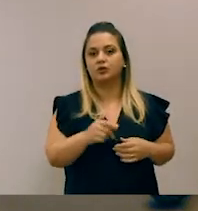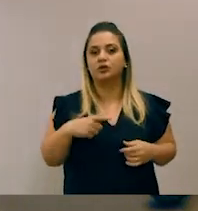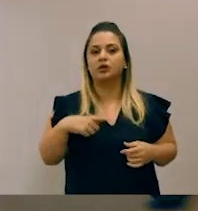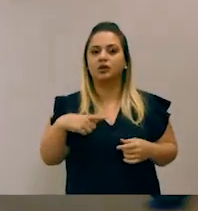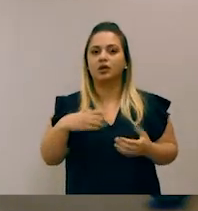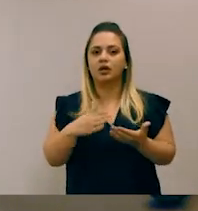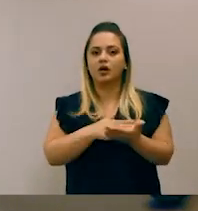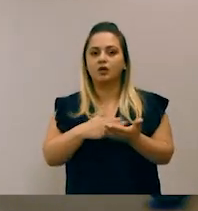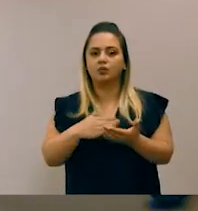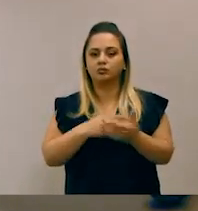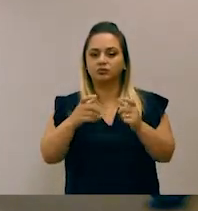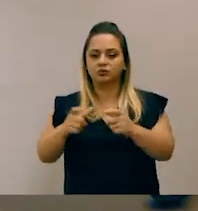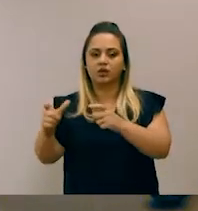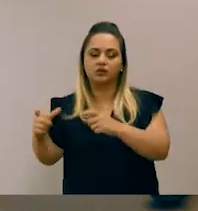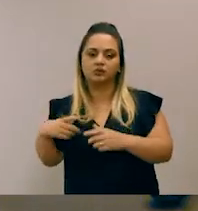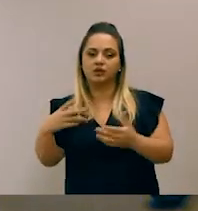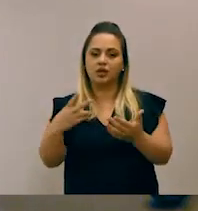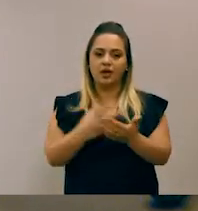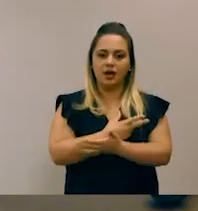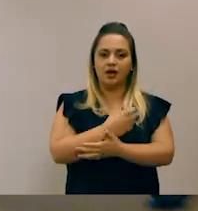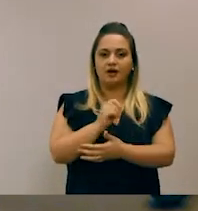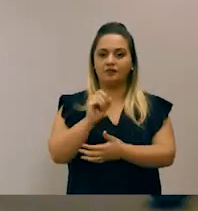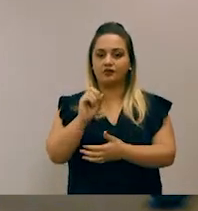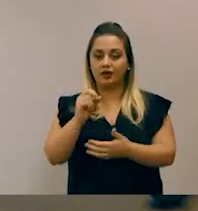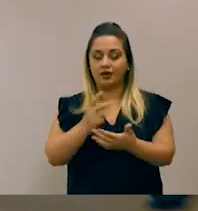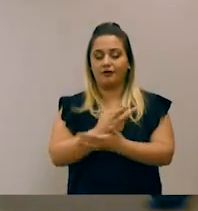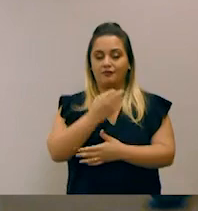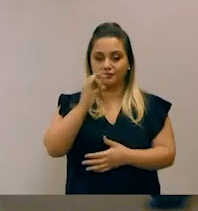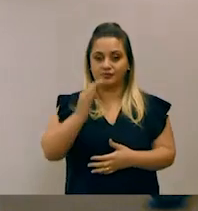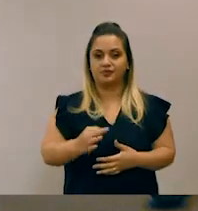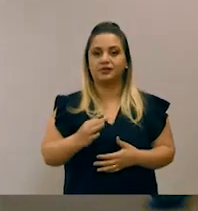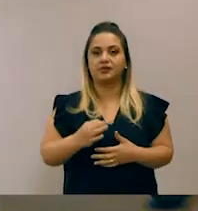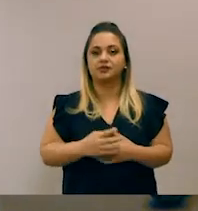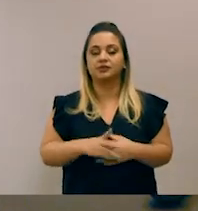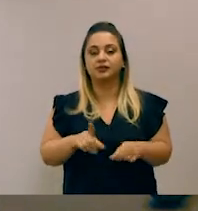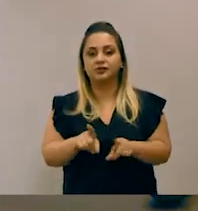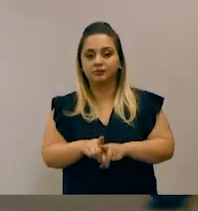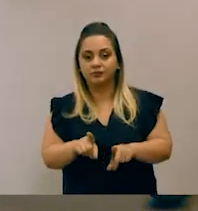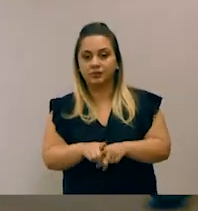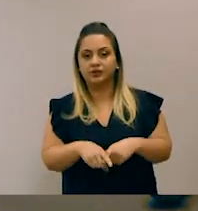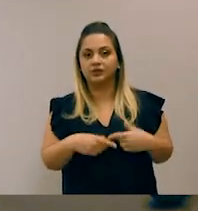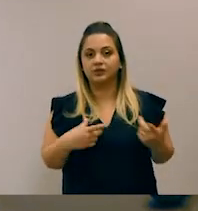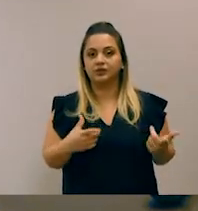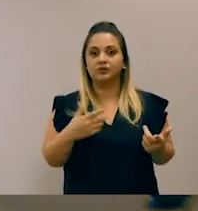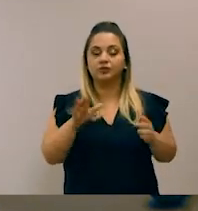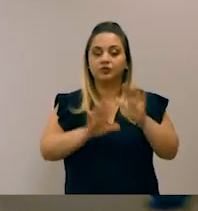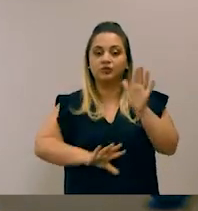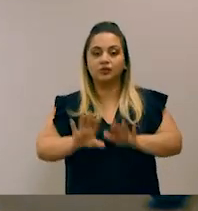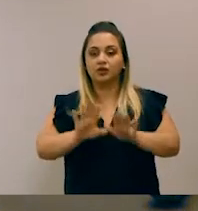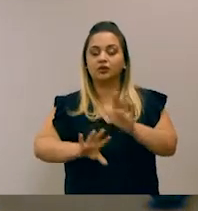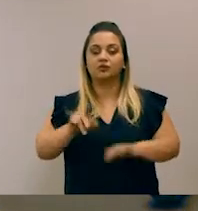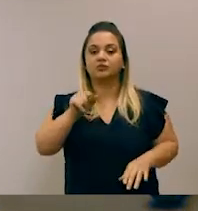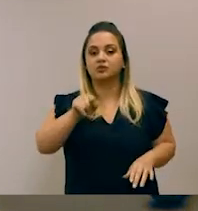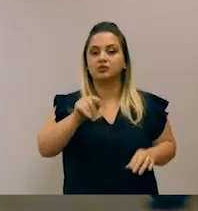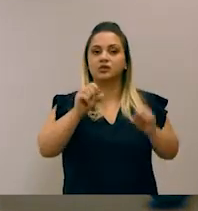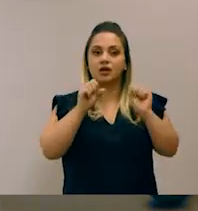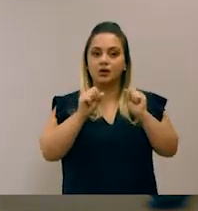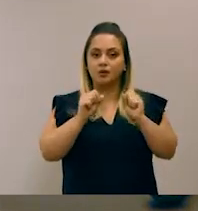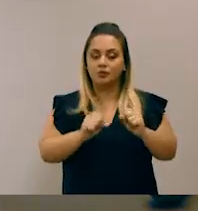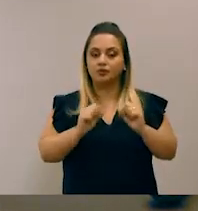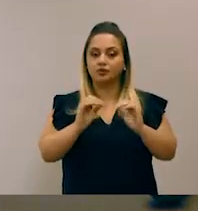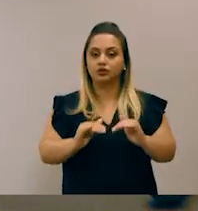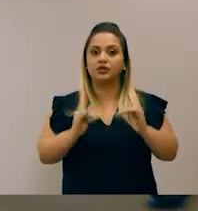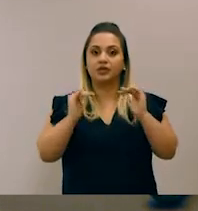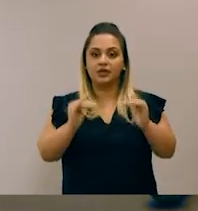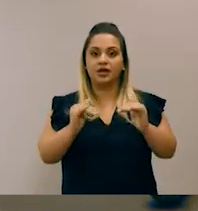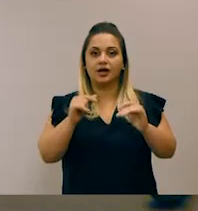cases in which when there was a mistake, the mistake was really certain as well. So we need to be careful